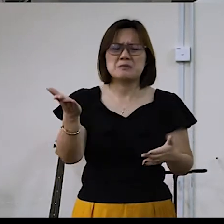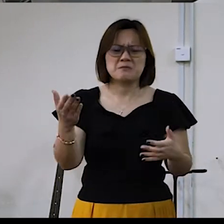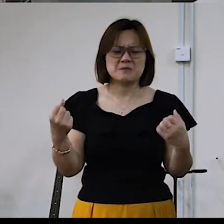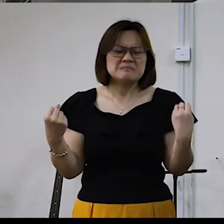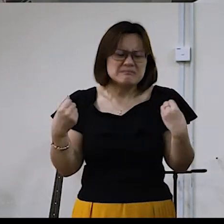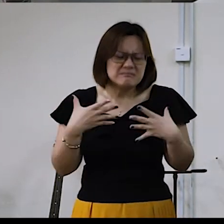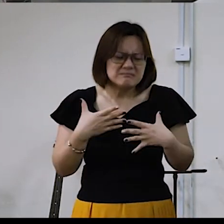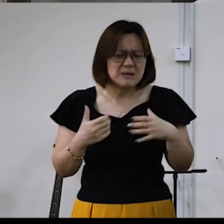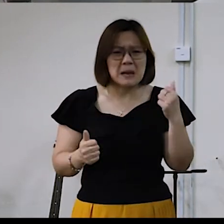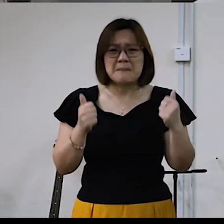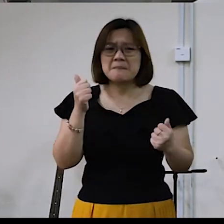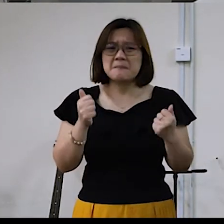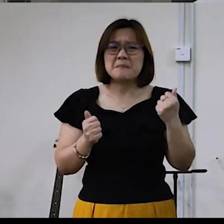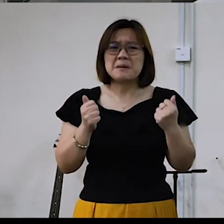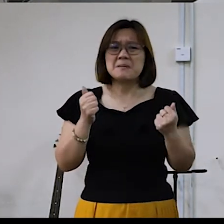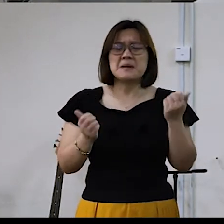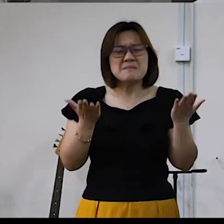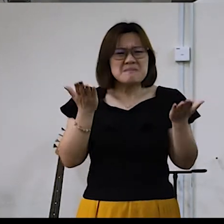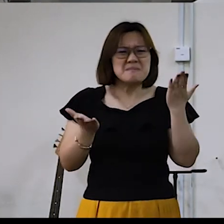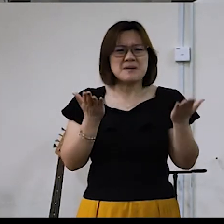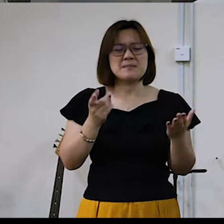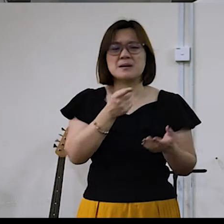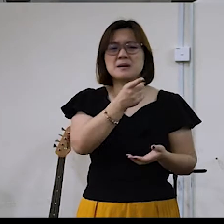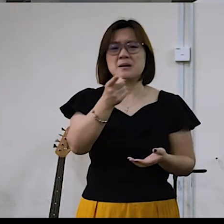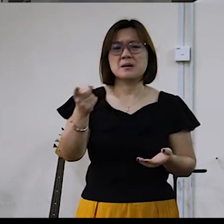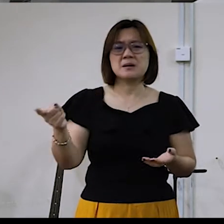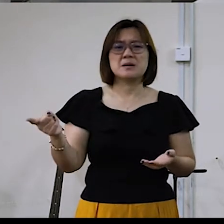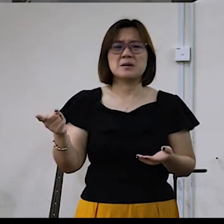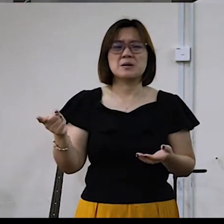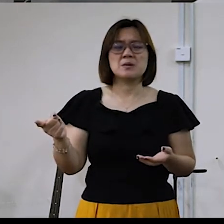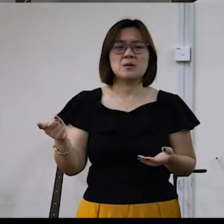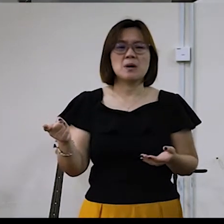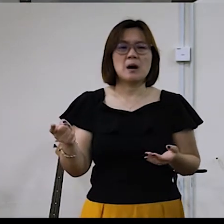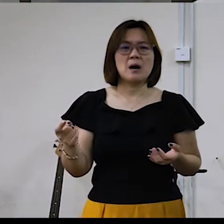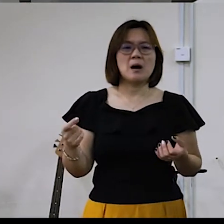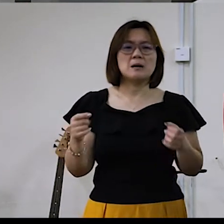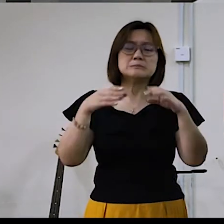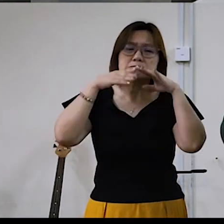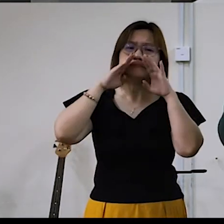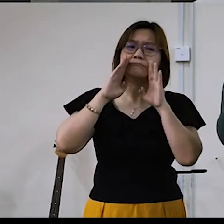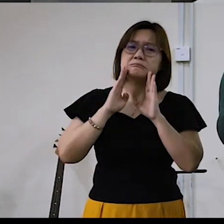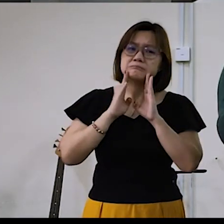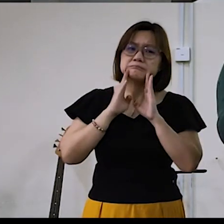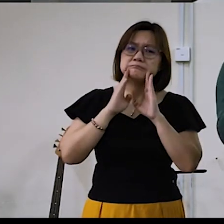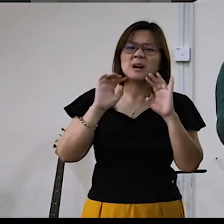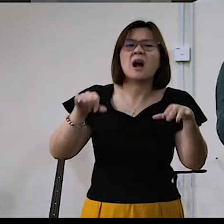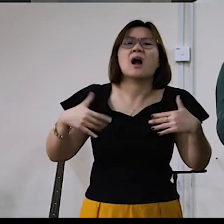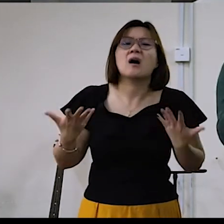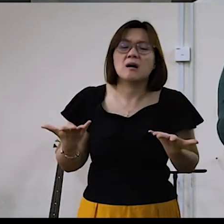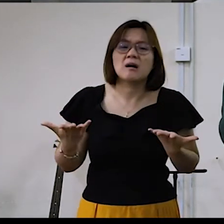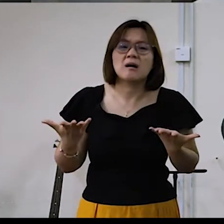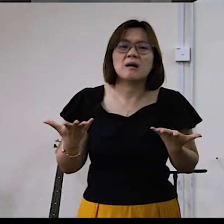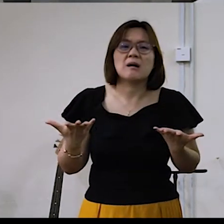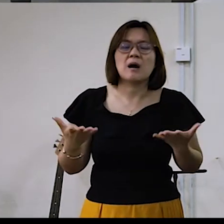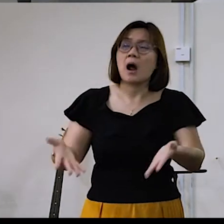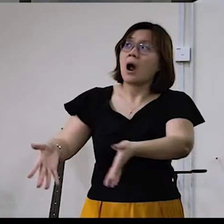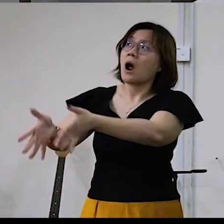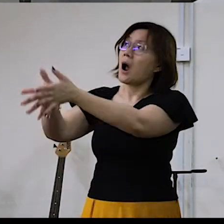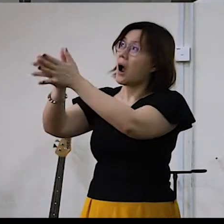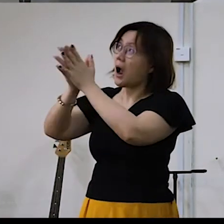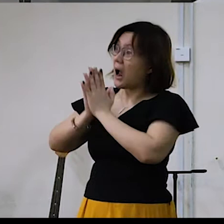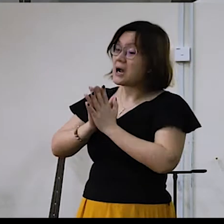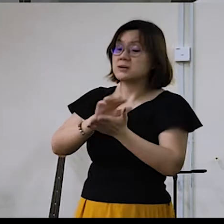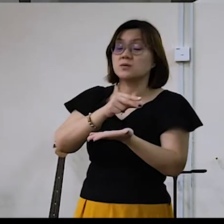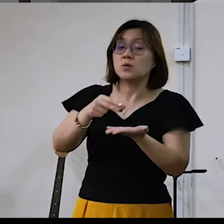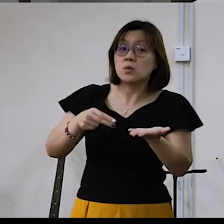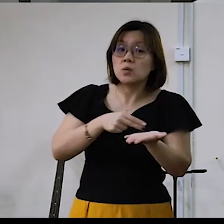to my heart in Jesus' name, and He will do. Holy Spirit is not a bird. Holy Spirit is